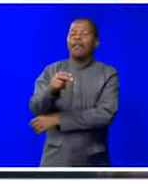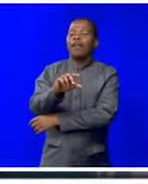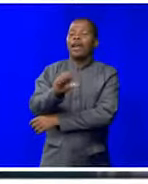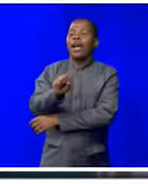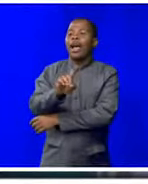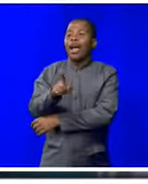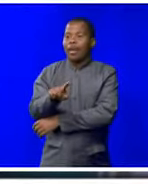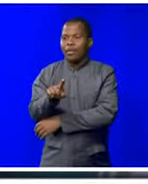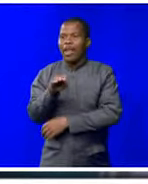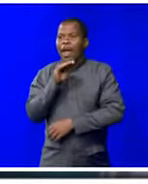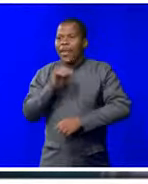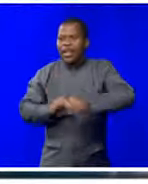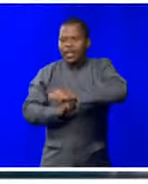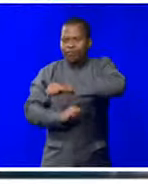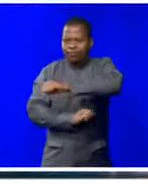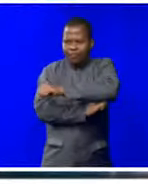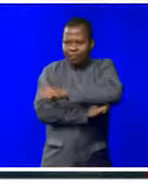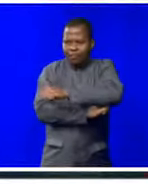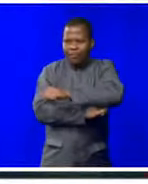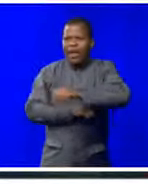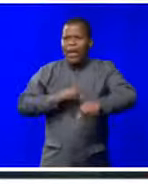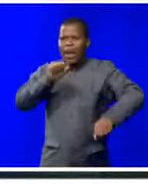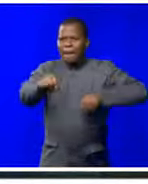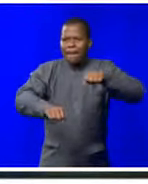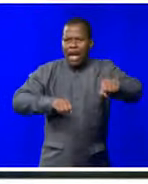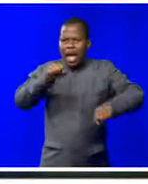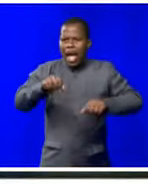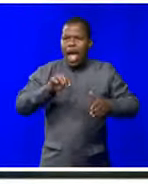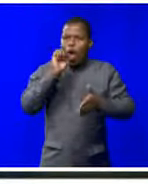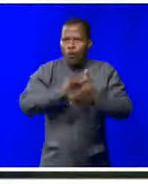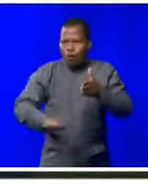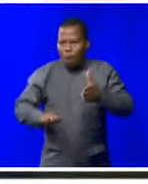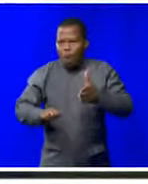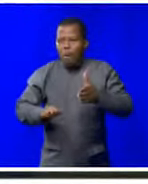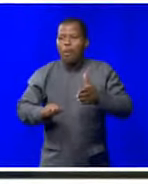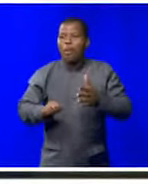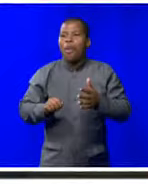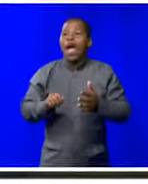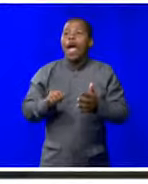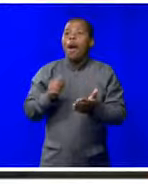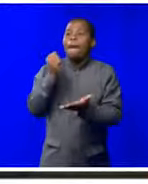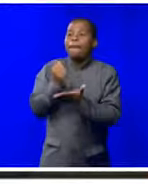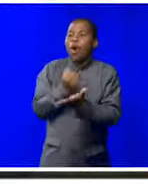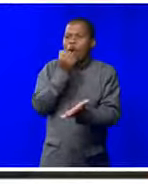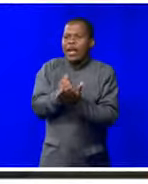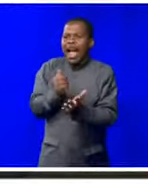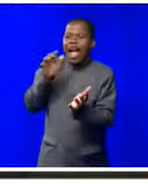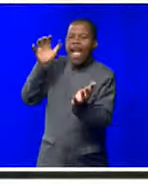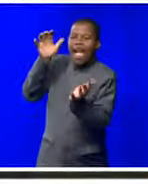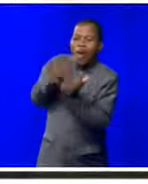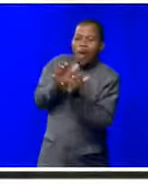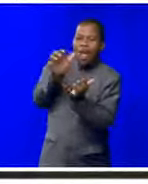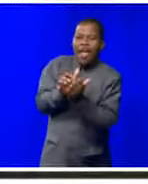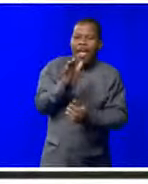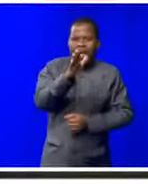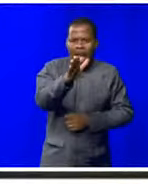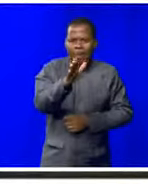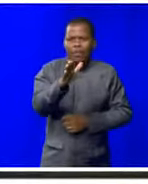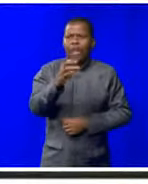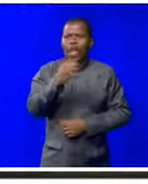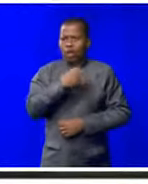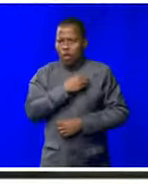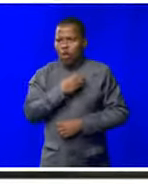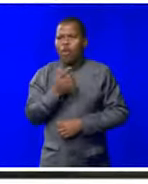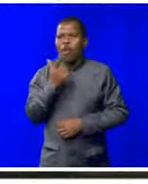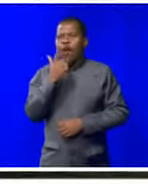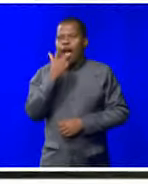Border cycling tour that begins from Ngwenya border to the Lavumisa border. Eswatini Sports and Recreation Council representative